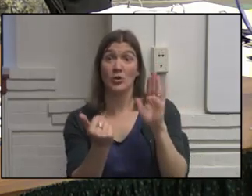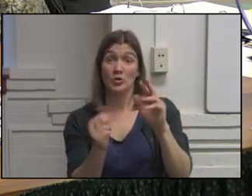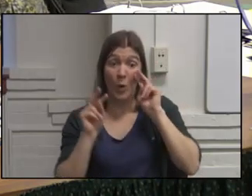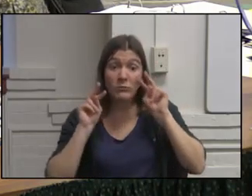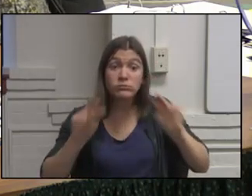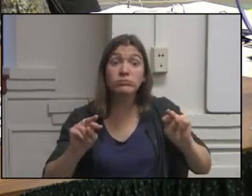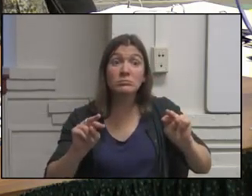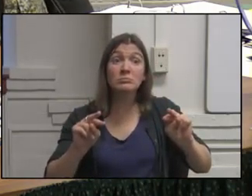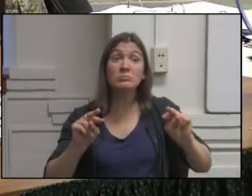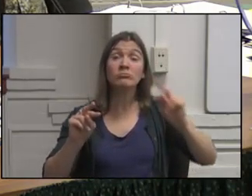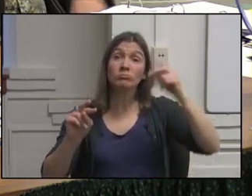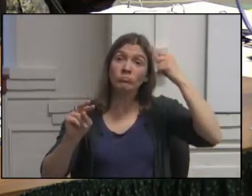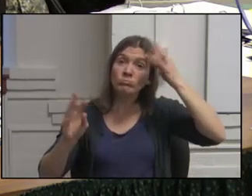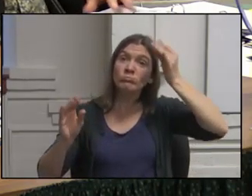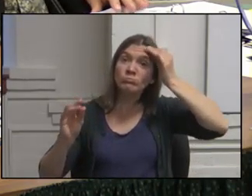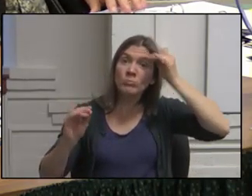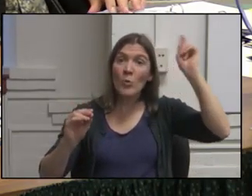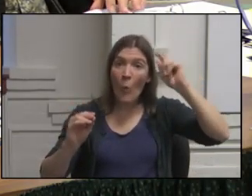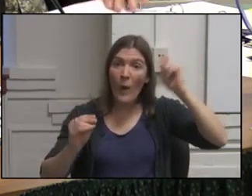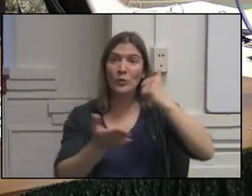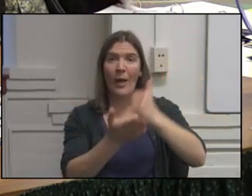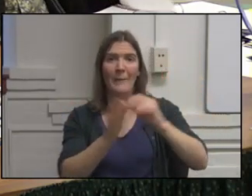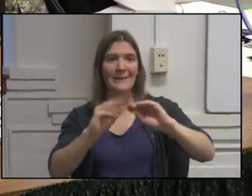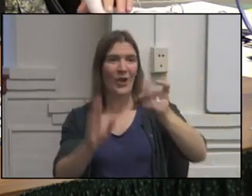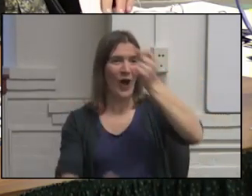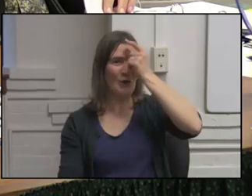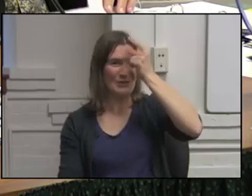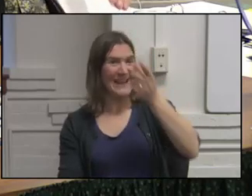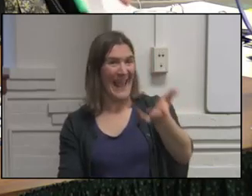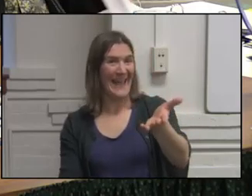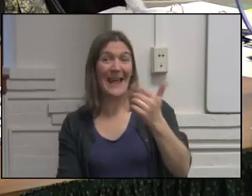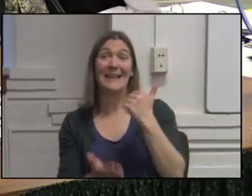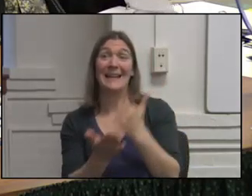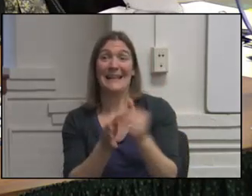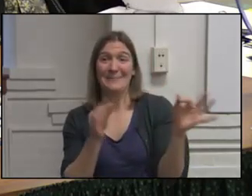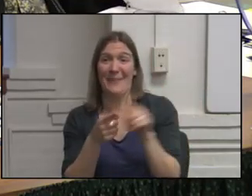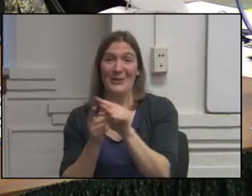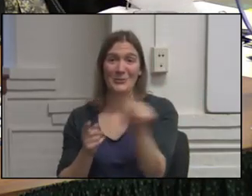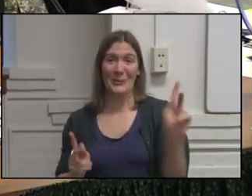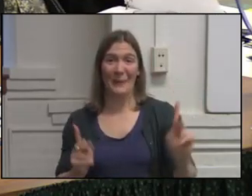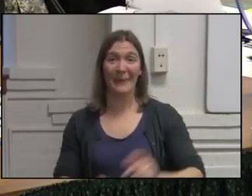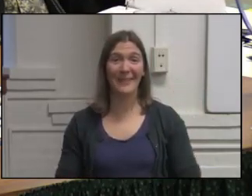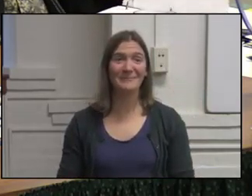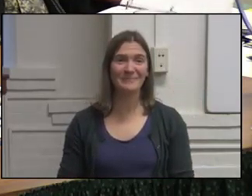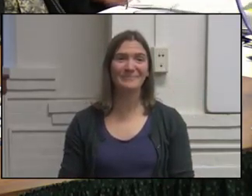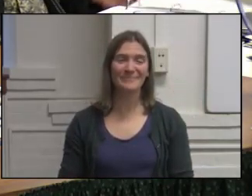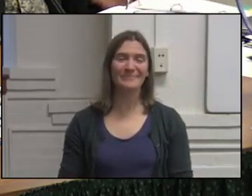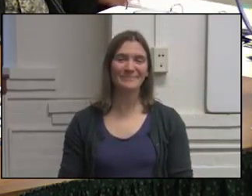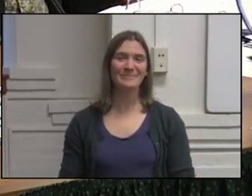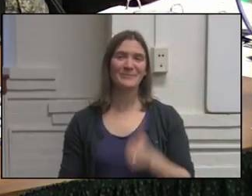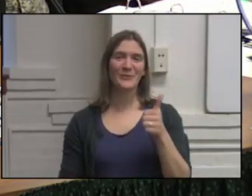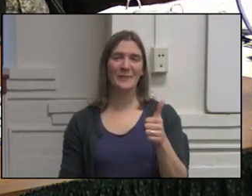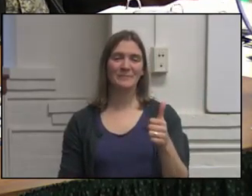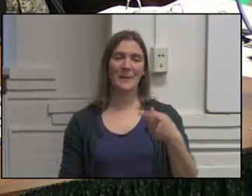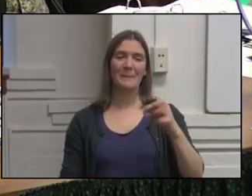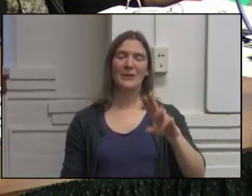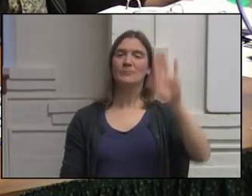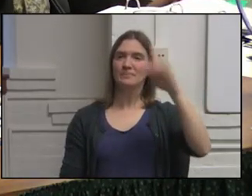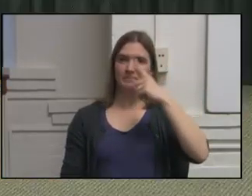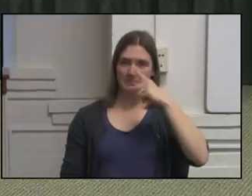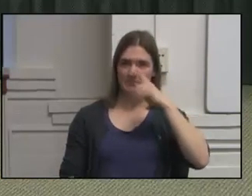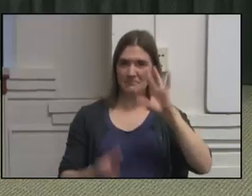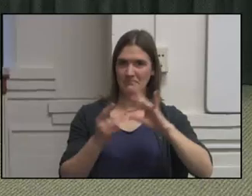your narrative ability to help us understand it, or articulate it to other people, at least. Peter? Just one quick clarification.